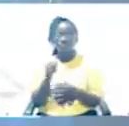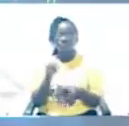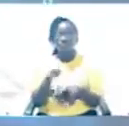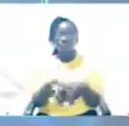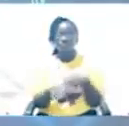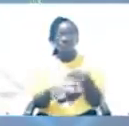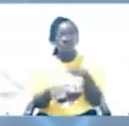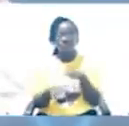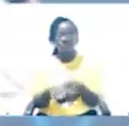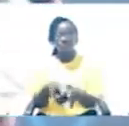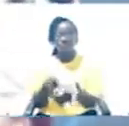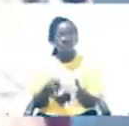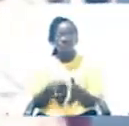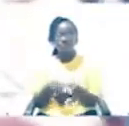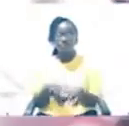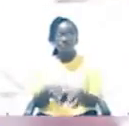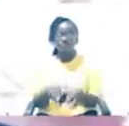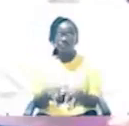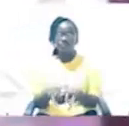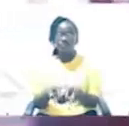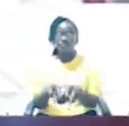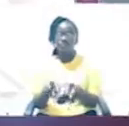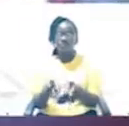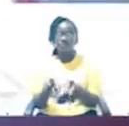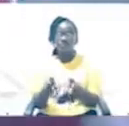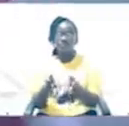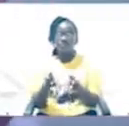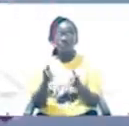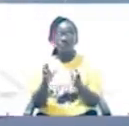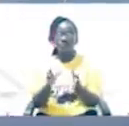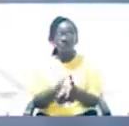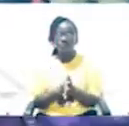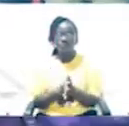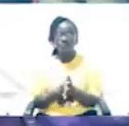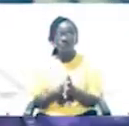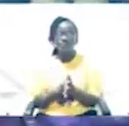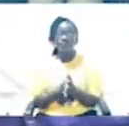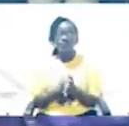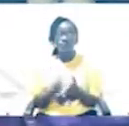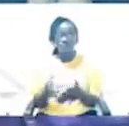Jesus is passing this way.